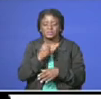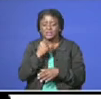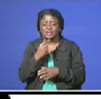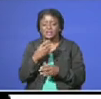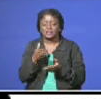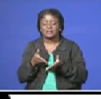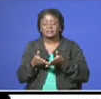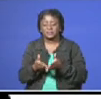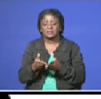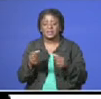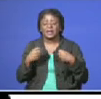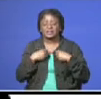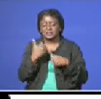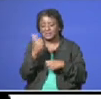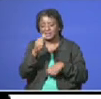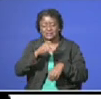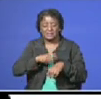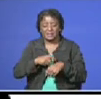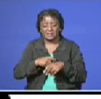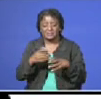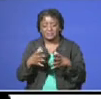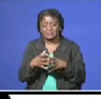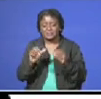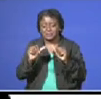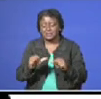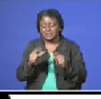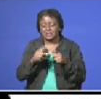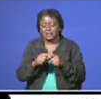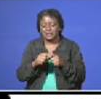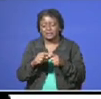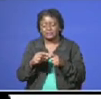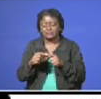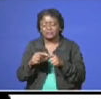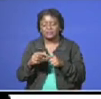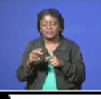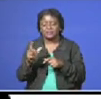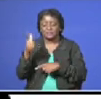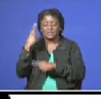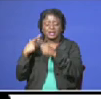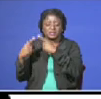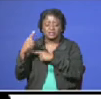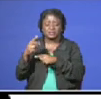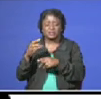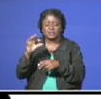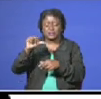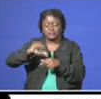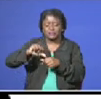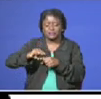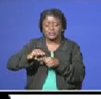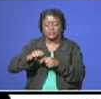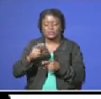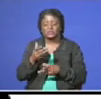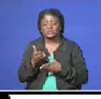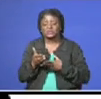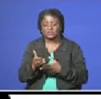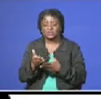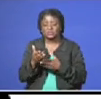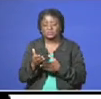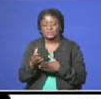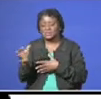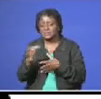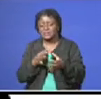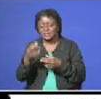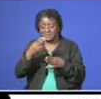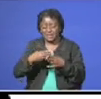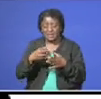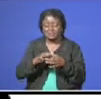vessel has 10 times the capacity of legacy fuel tankers in the Bahamas. The Focol chairman explained the name of the vessel and remarked on the